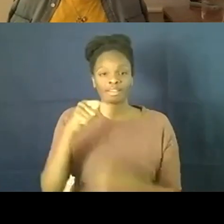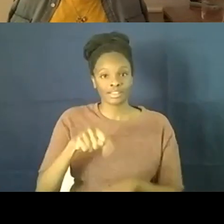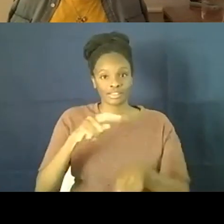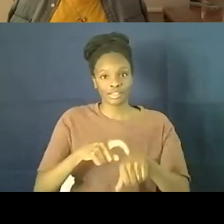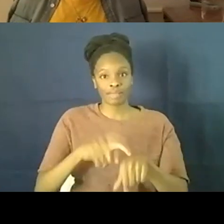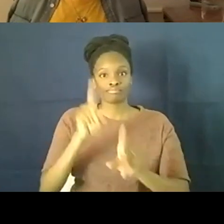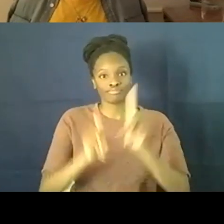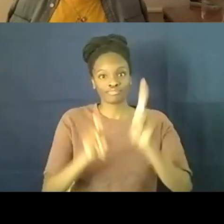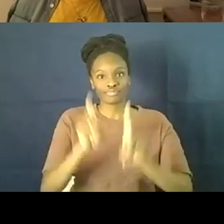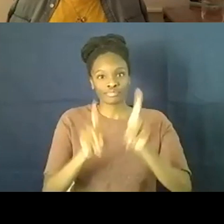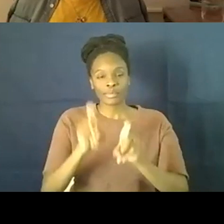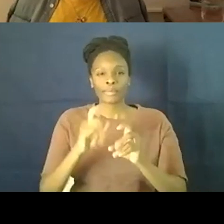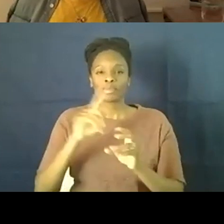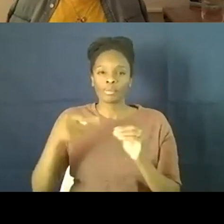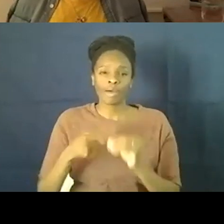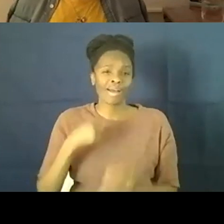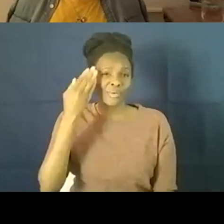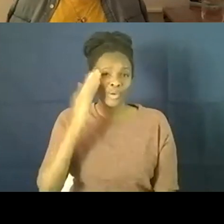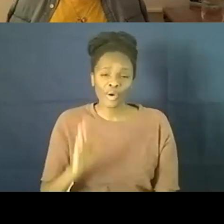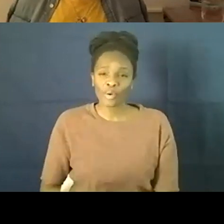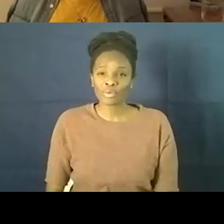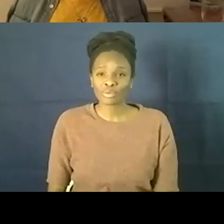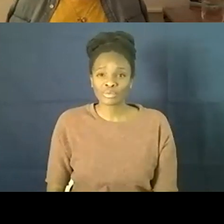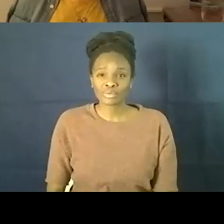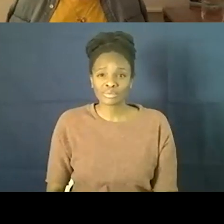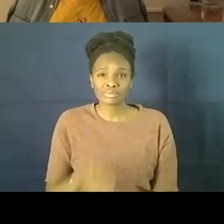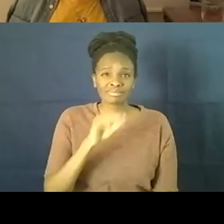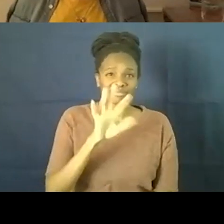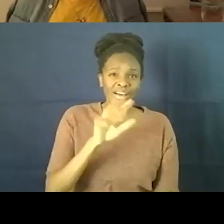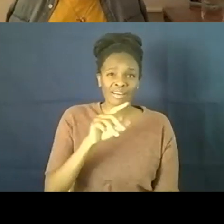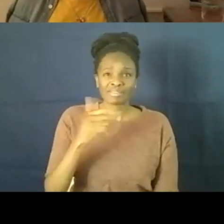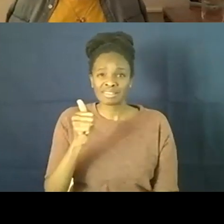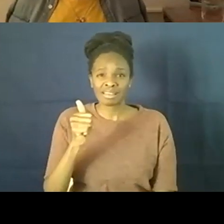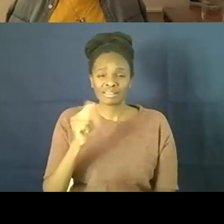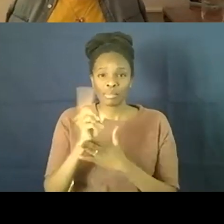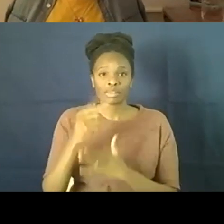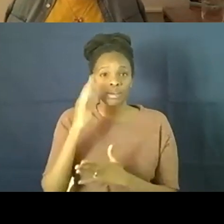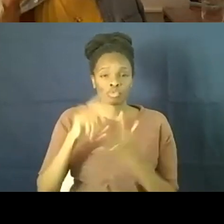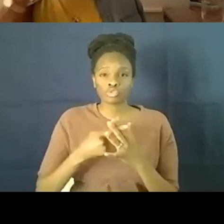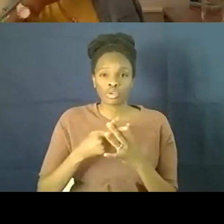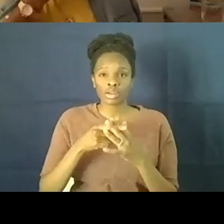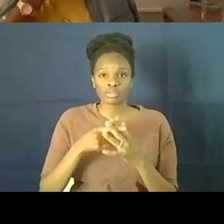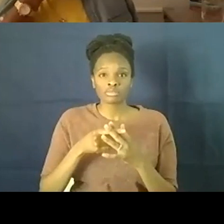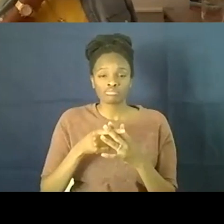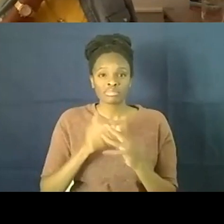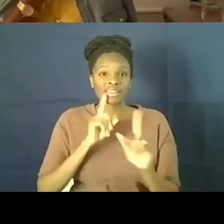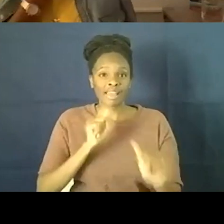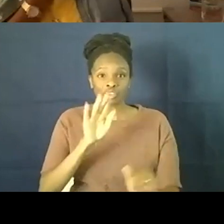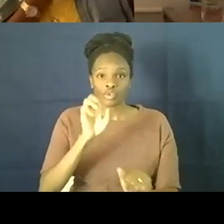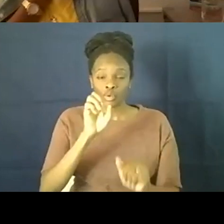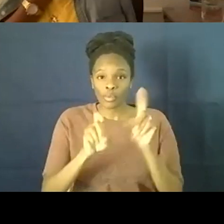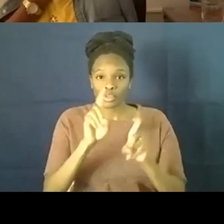ask them. In about, I don't know, I think 10 minutes, I will start asking questions from our lovely audience, so get your questions in